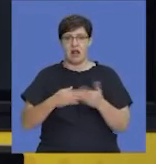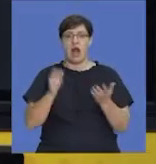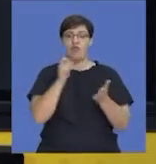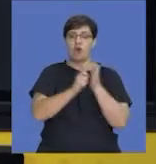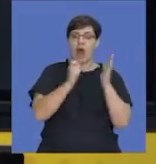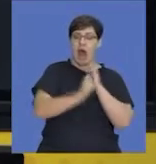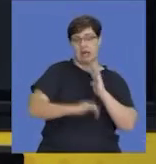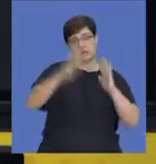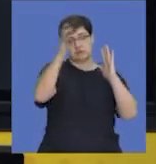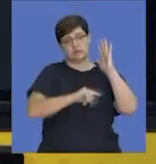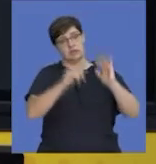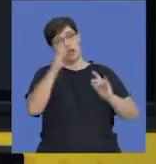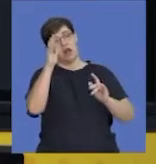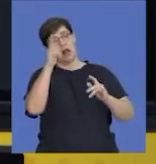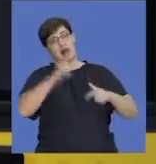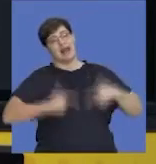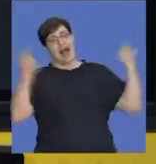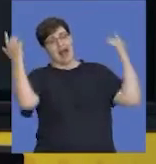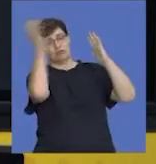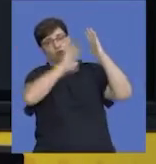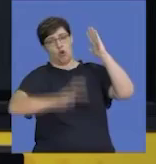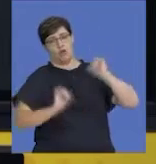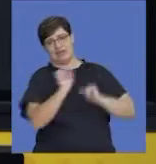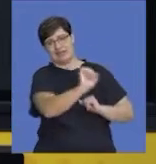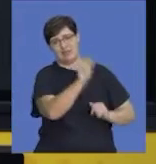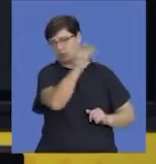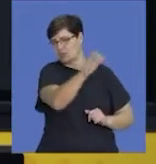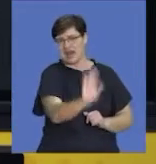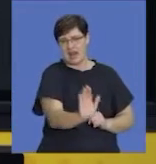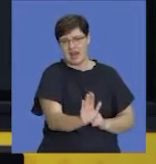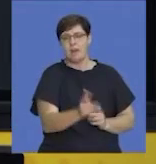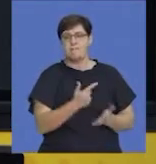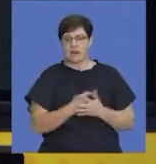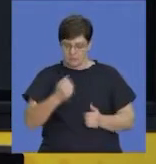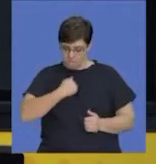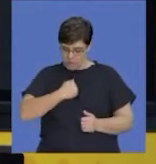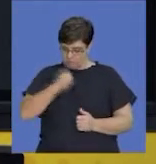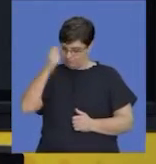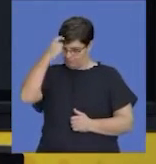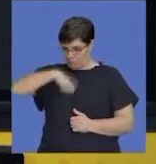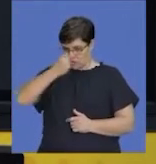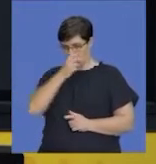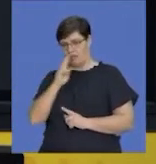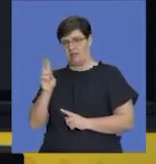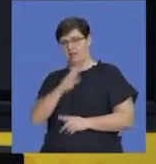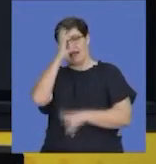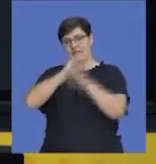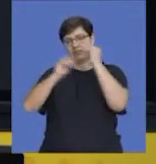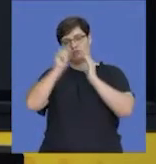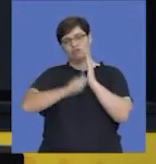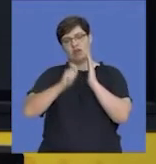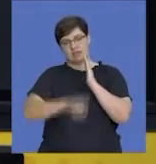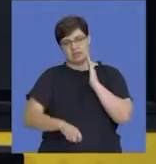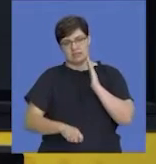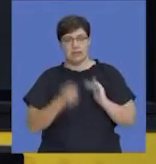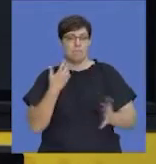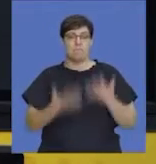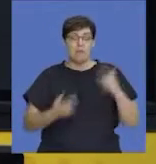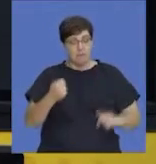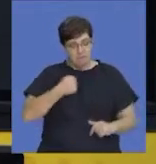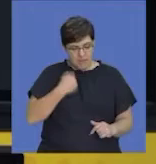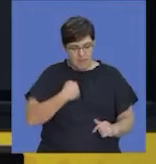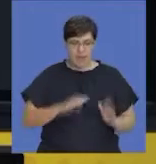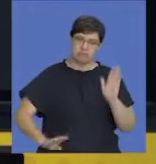to write biographies in this regard. We must actually think about doing it from a personal experience. Maybe we can talk about